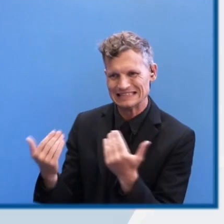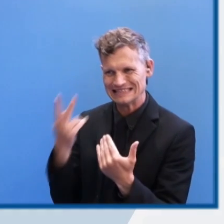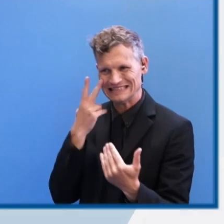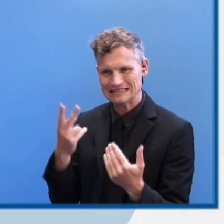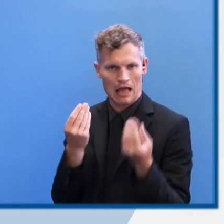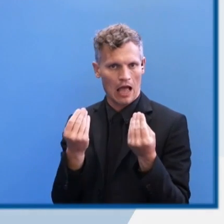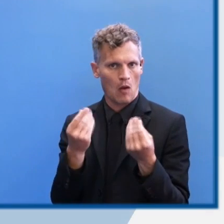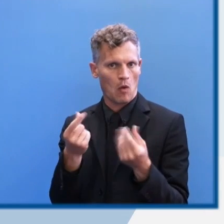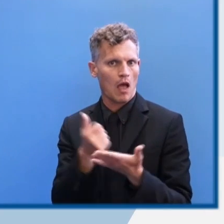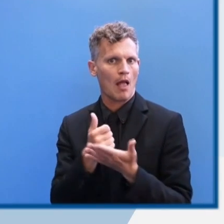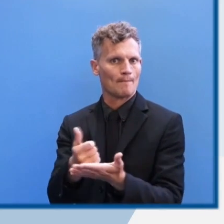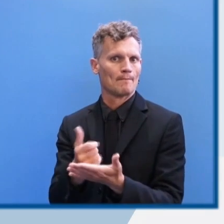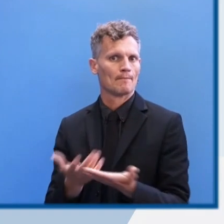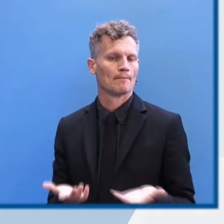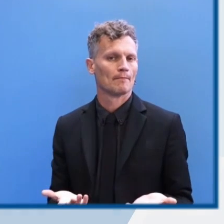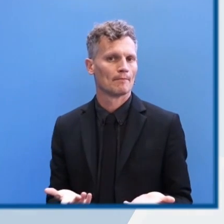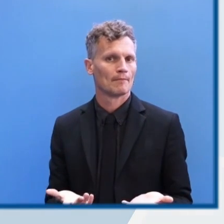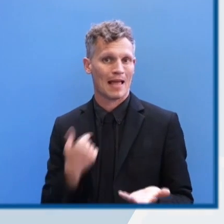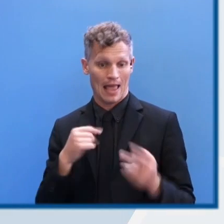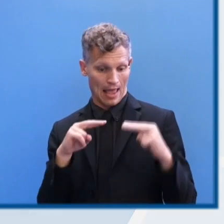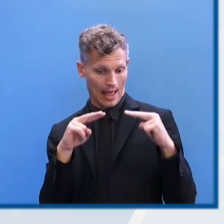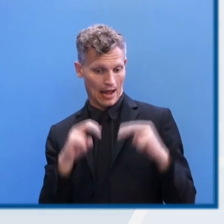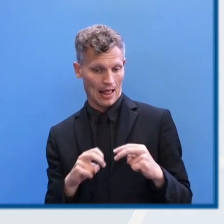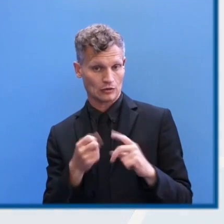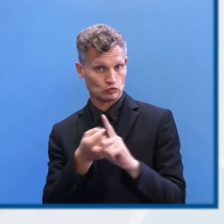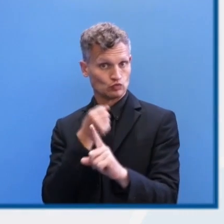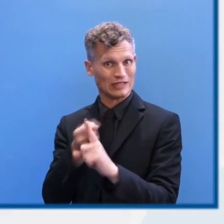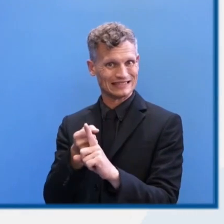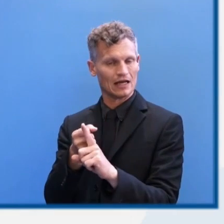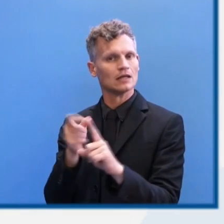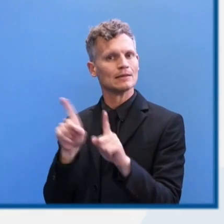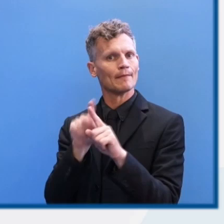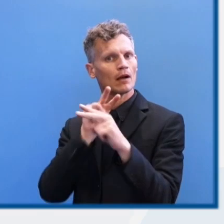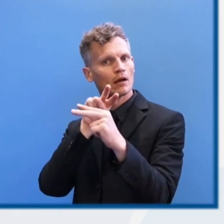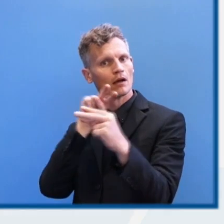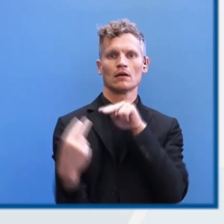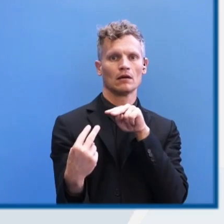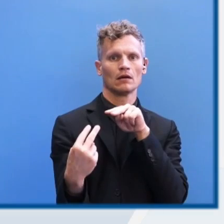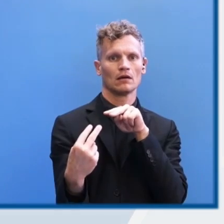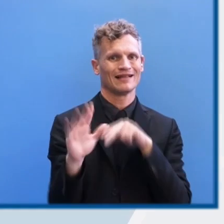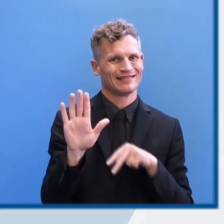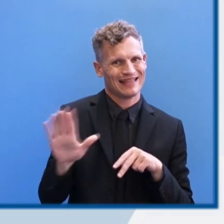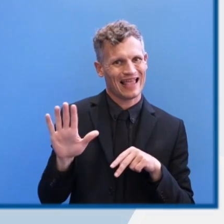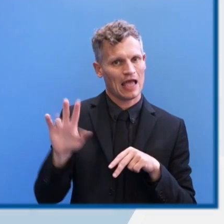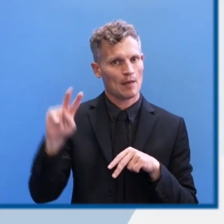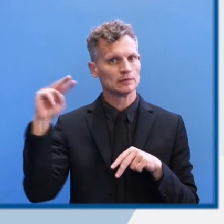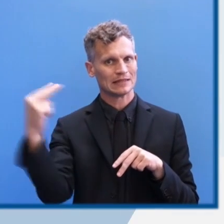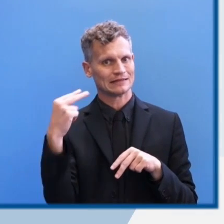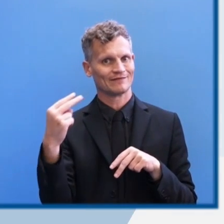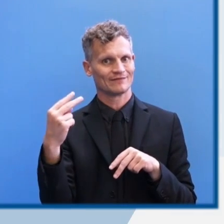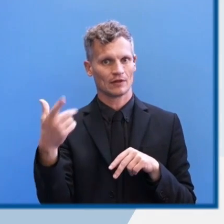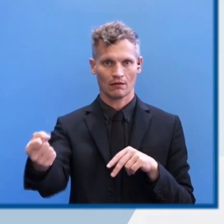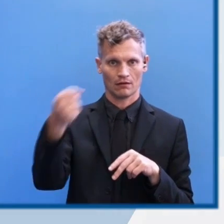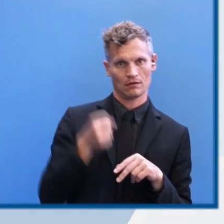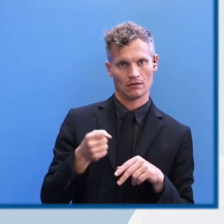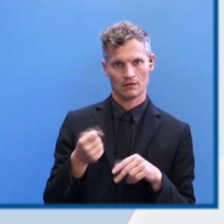be done there. When they're analyzing the risk, they will actually see it from their perspective. Now that is the fundamental to actually walk extra